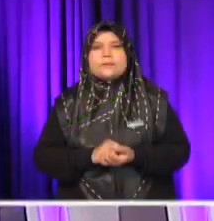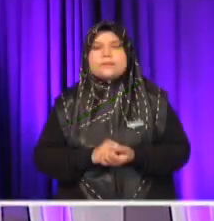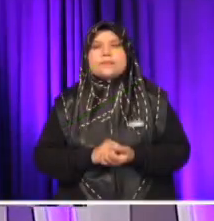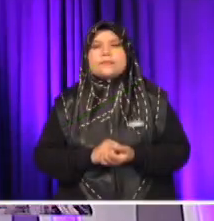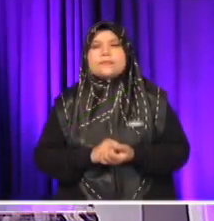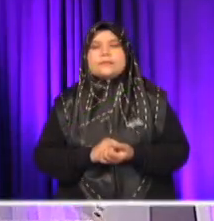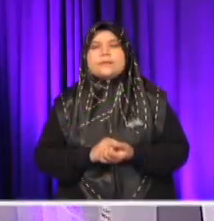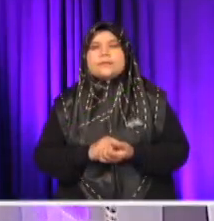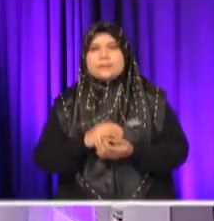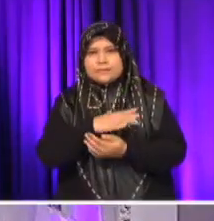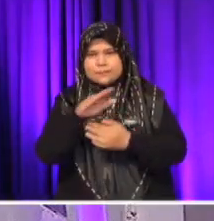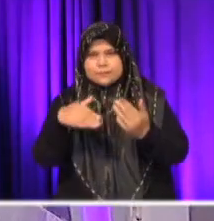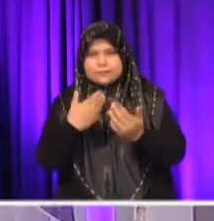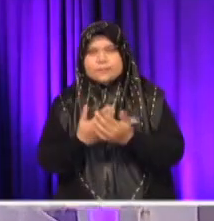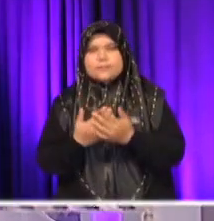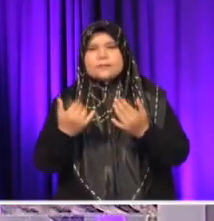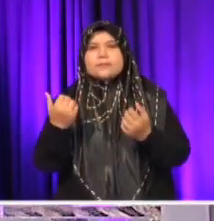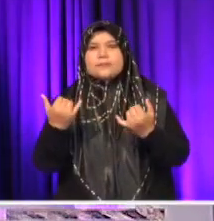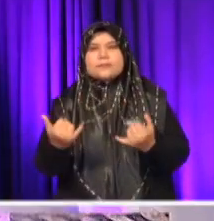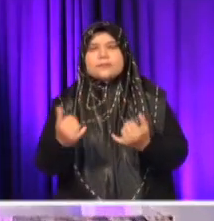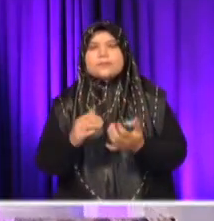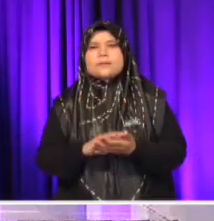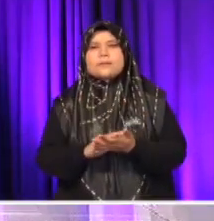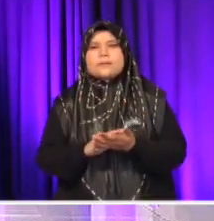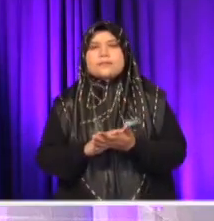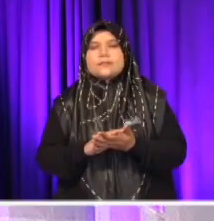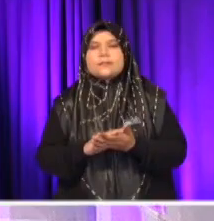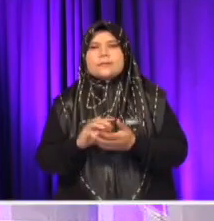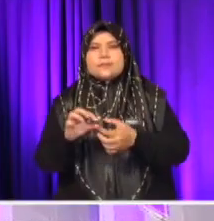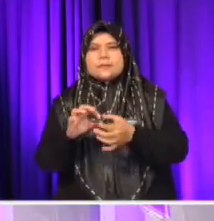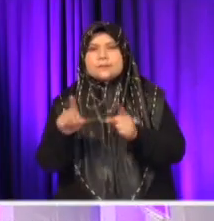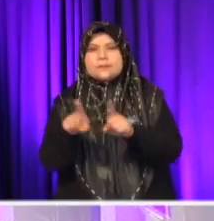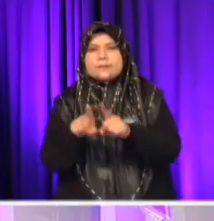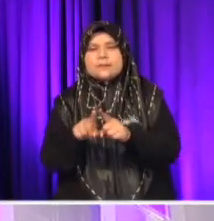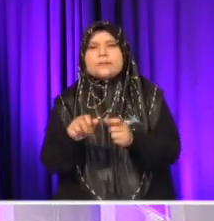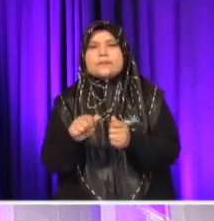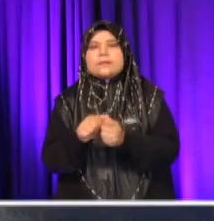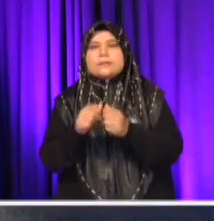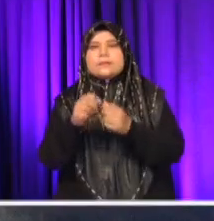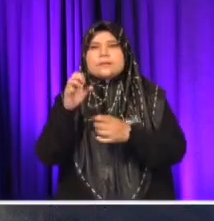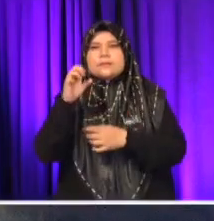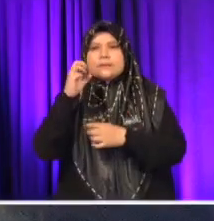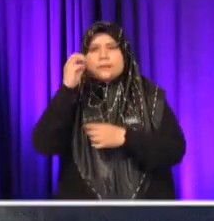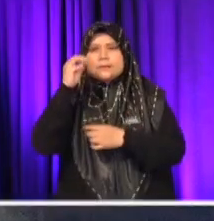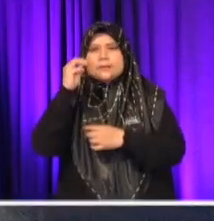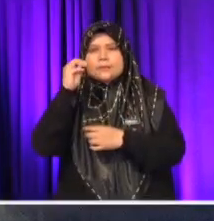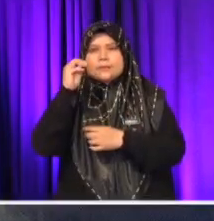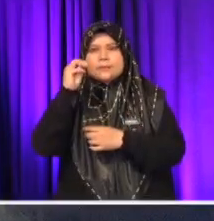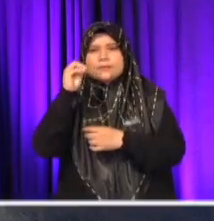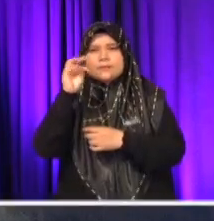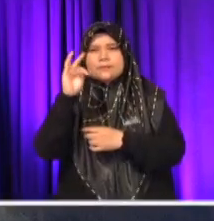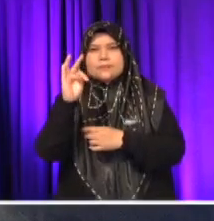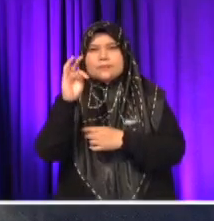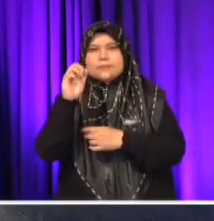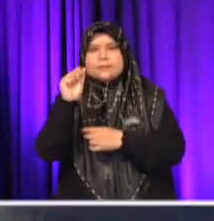That's right, ladies and gentlemen. For today's episode, I'm here together with Miss Farhana. Hi, Miss Farhana. Hello, hi Chris. How are